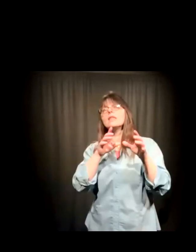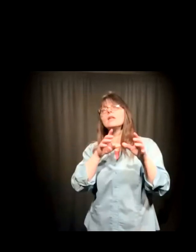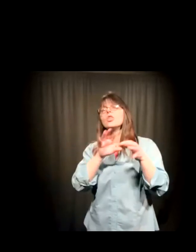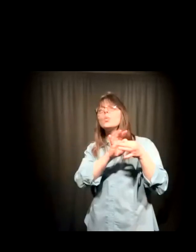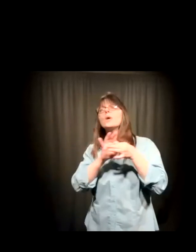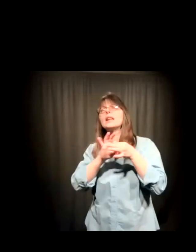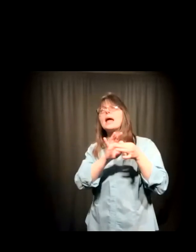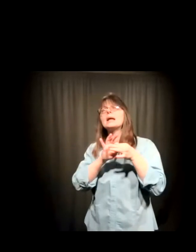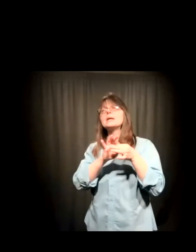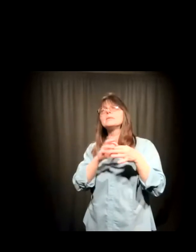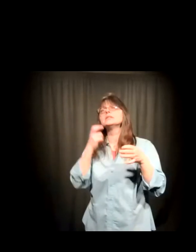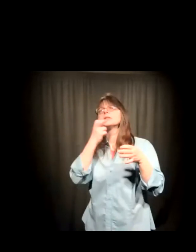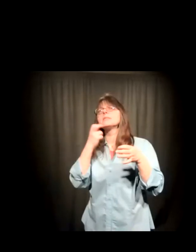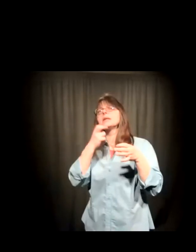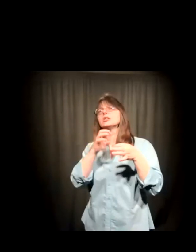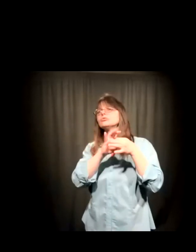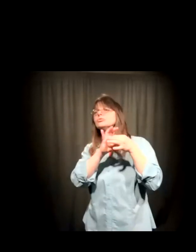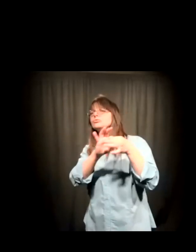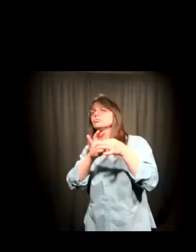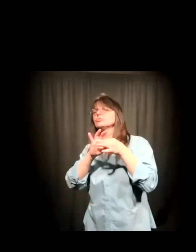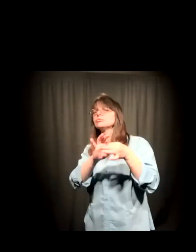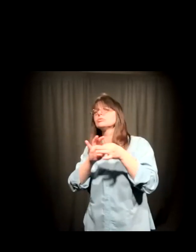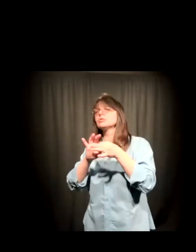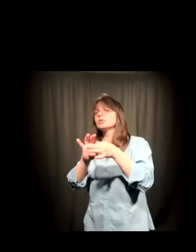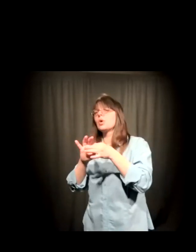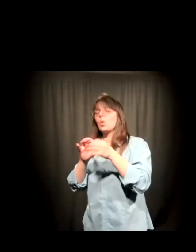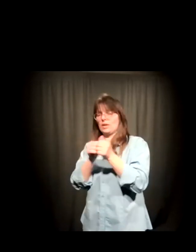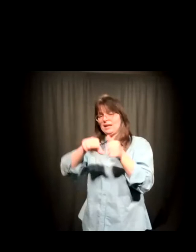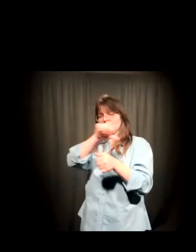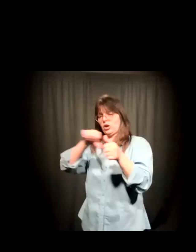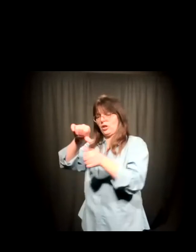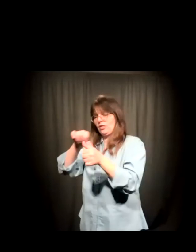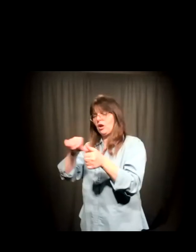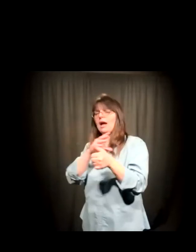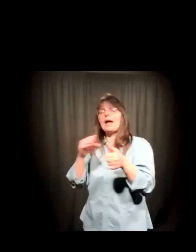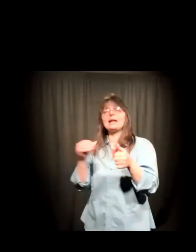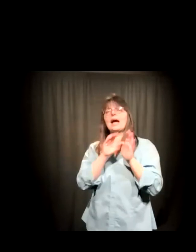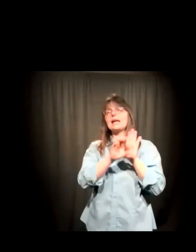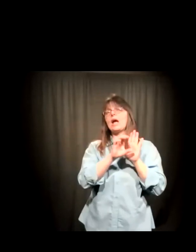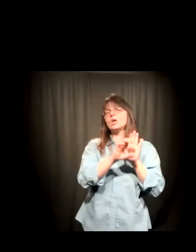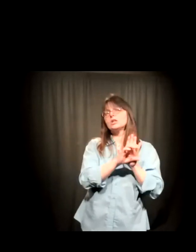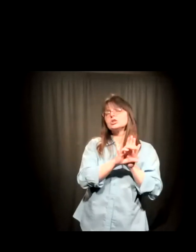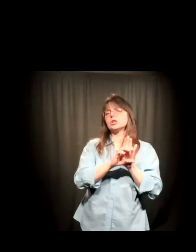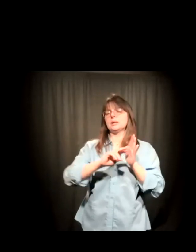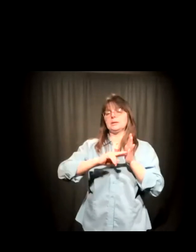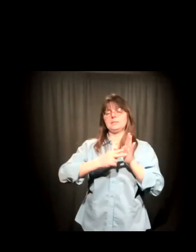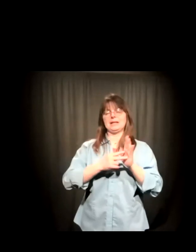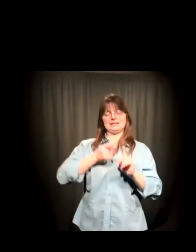Similar sounds had similar characters, similar shapes, and a character stood only for a single sound.